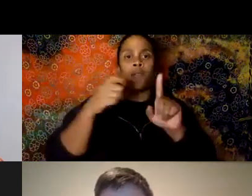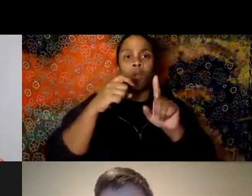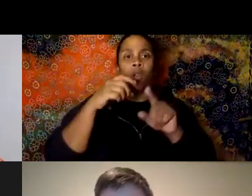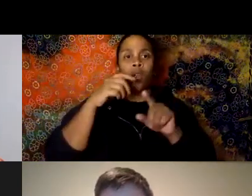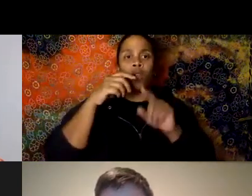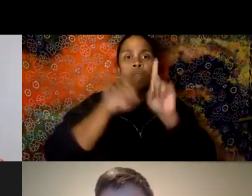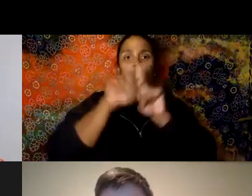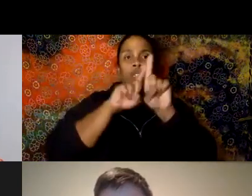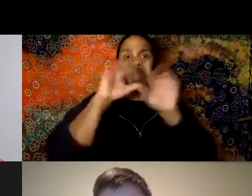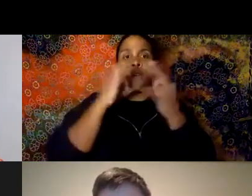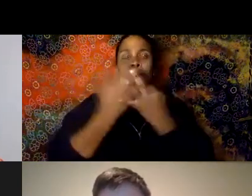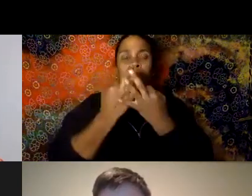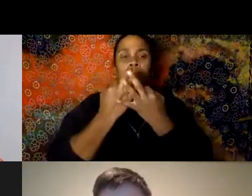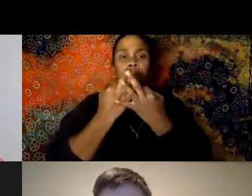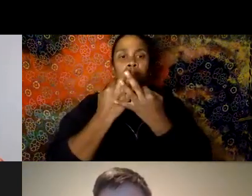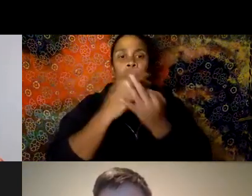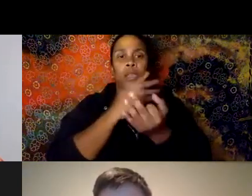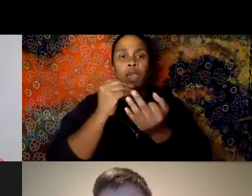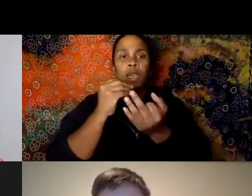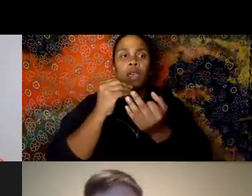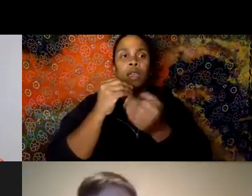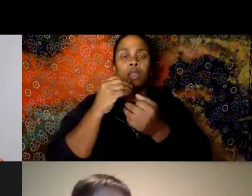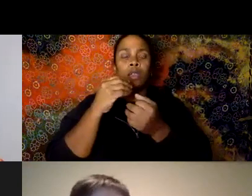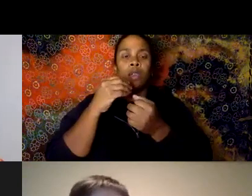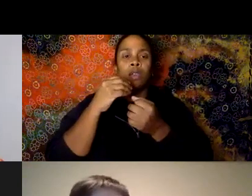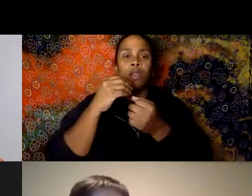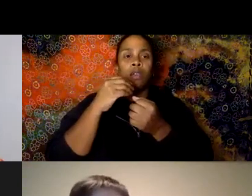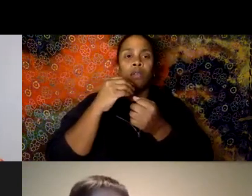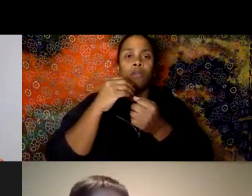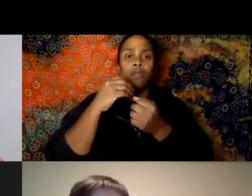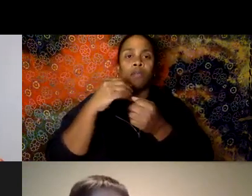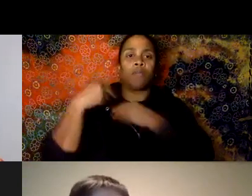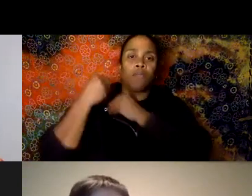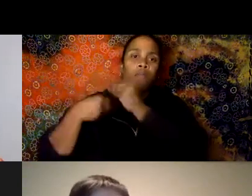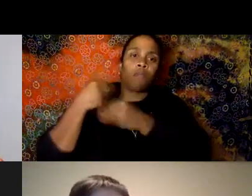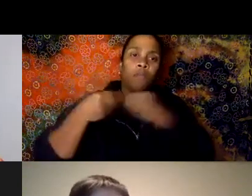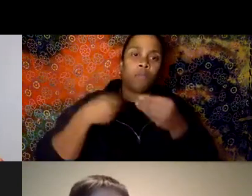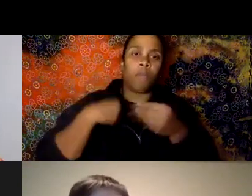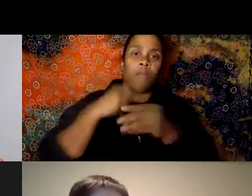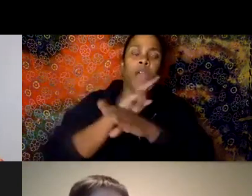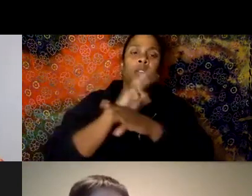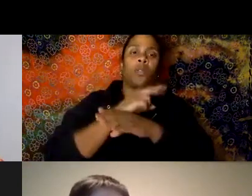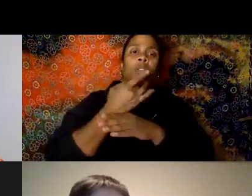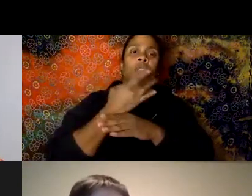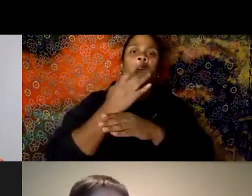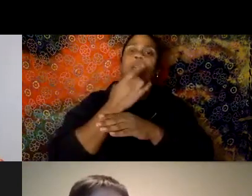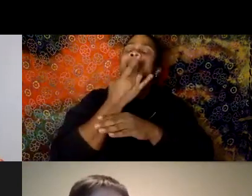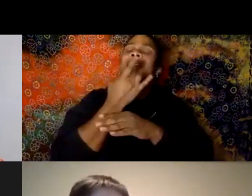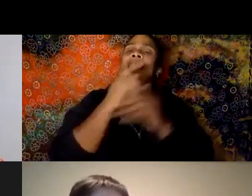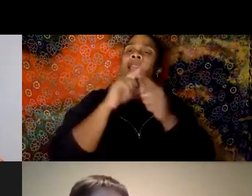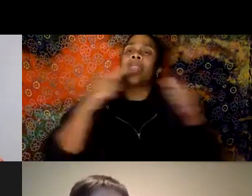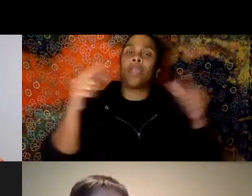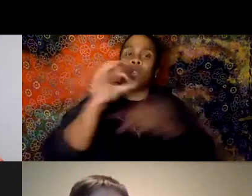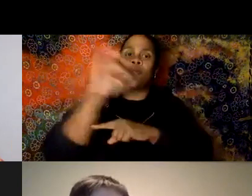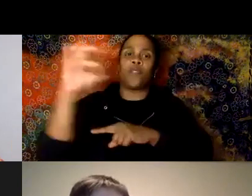them to their star families and galactic lineages. I use light language frequencies and work with your cosmic connections to facilitate